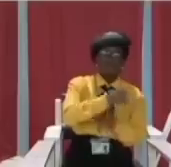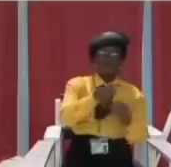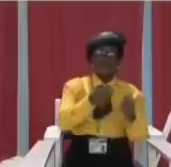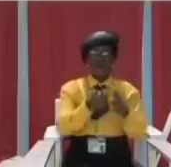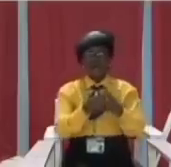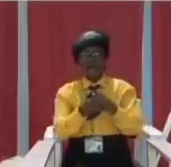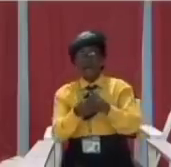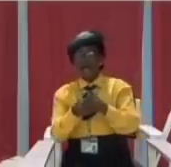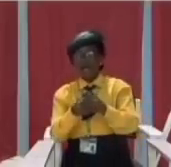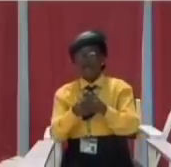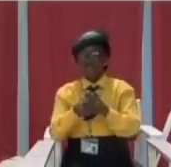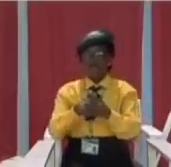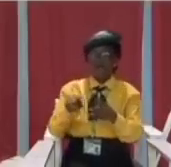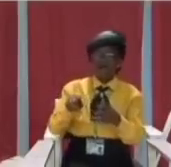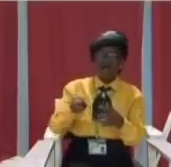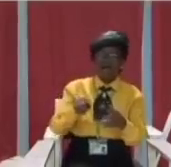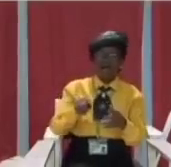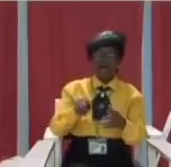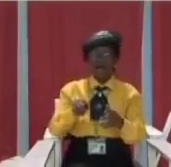Hallelujah.